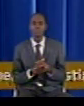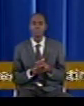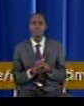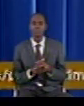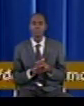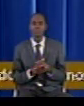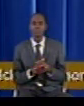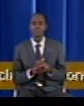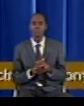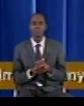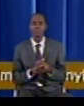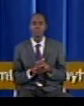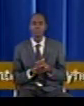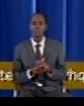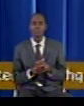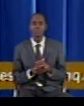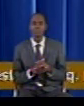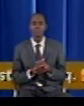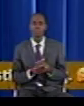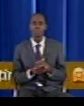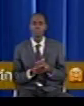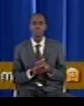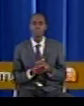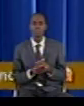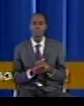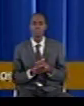area ma kolambra